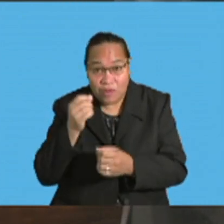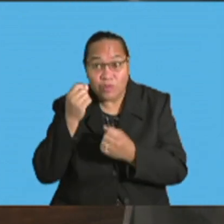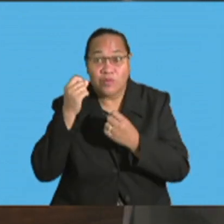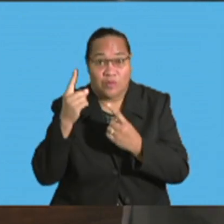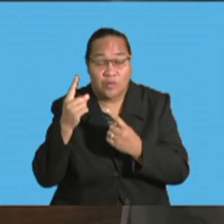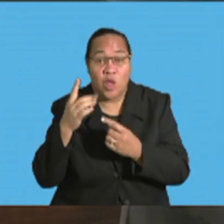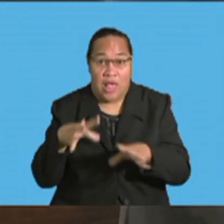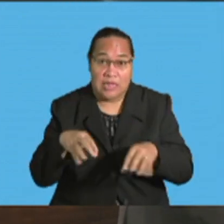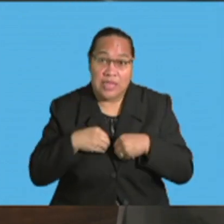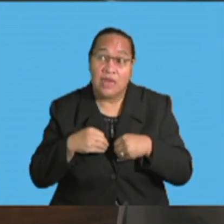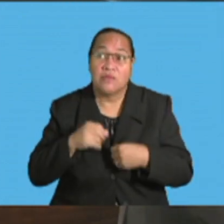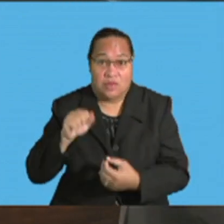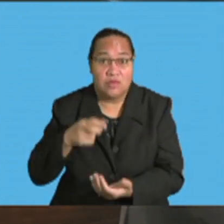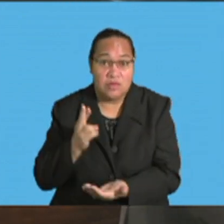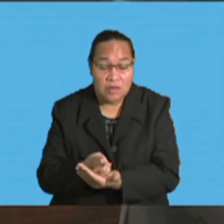them entirely.